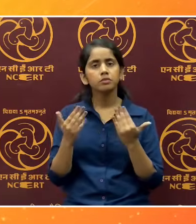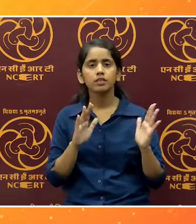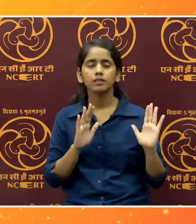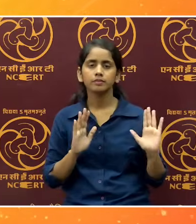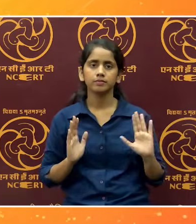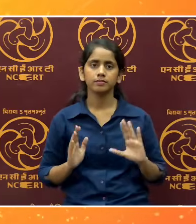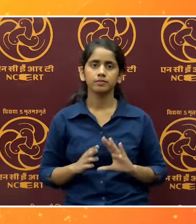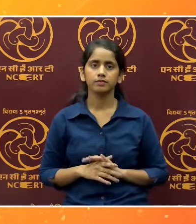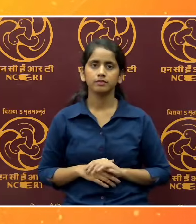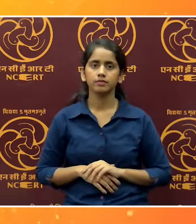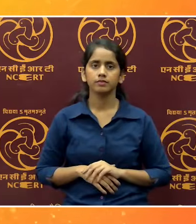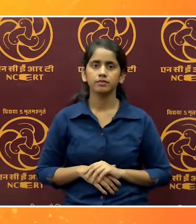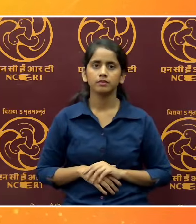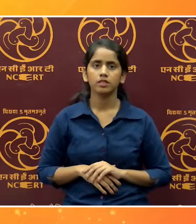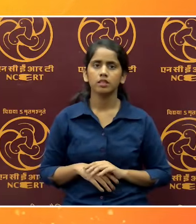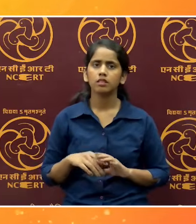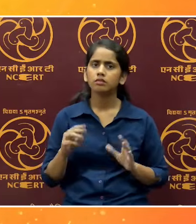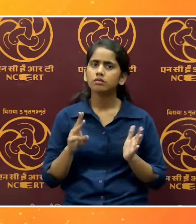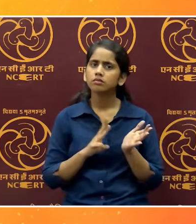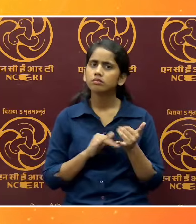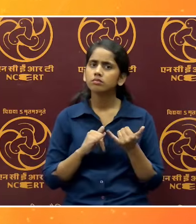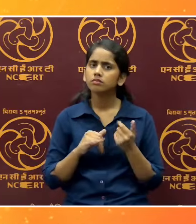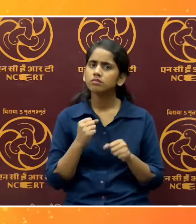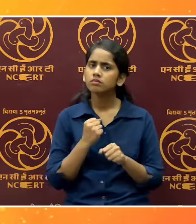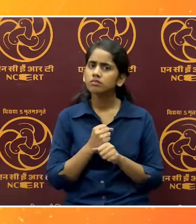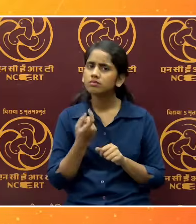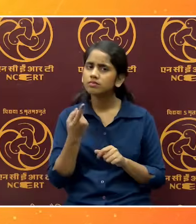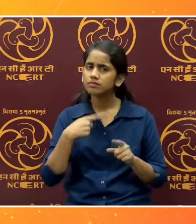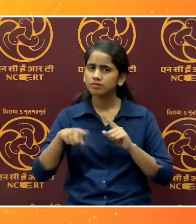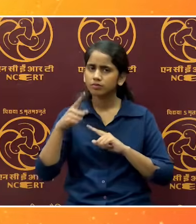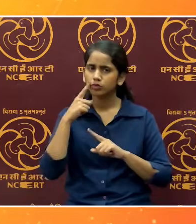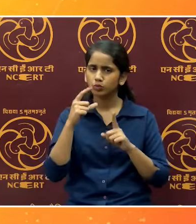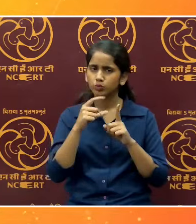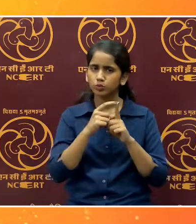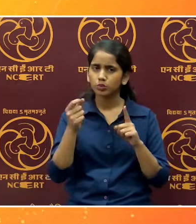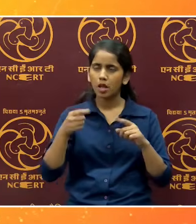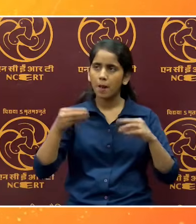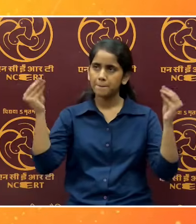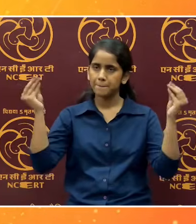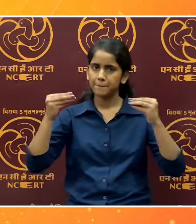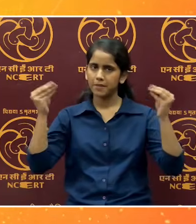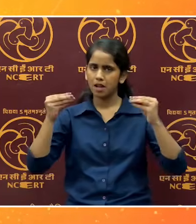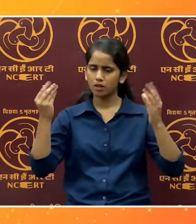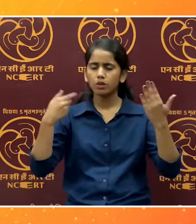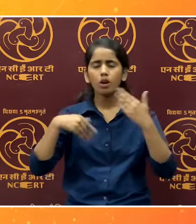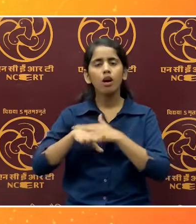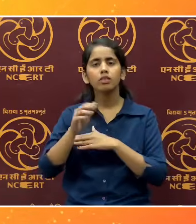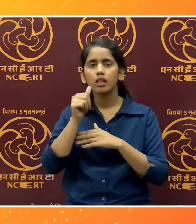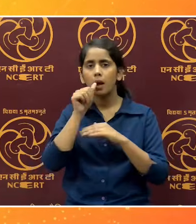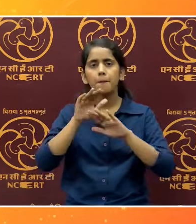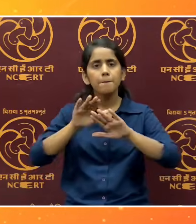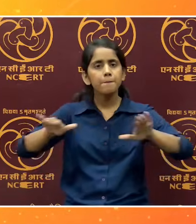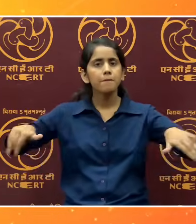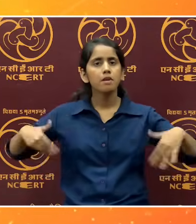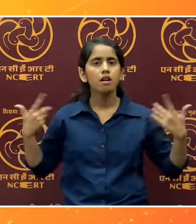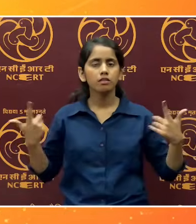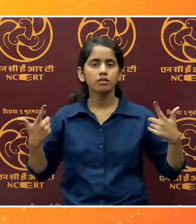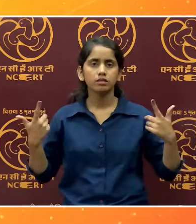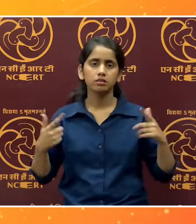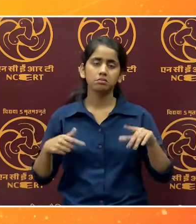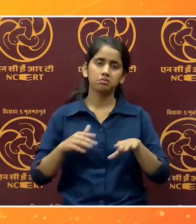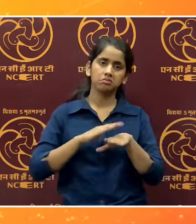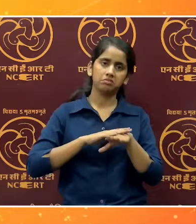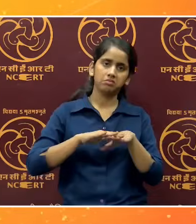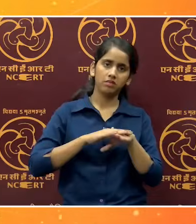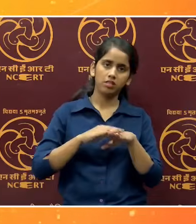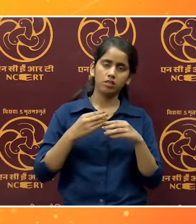frog. In your message, you can include one thing you like doing in the rain or near water, one sound or touch that